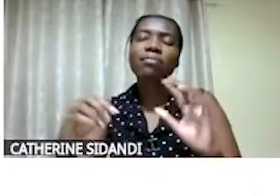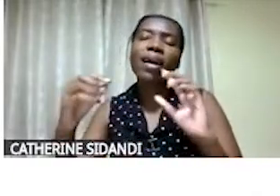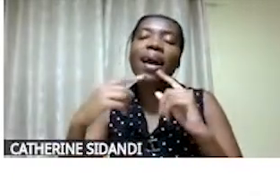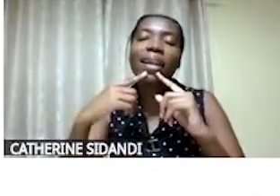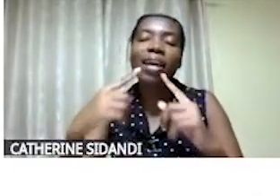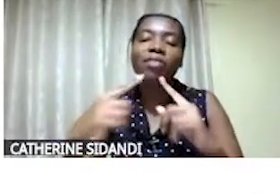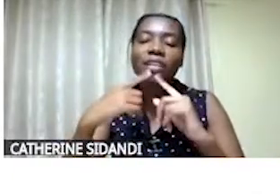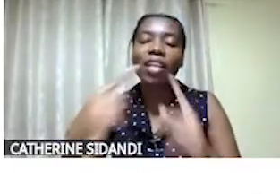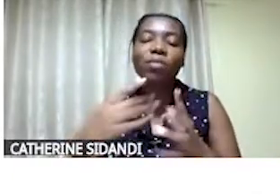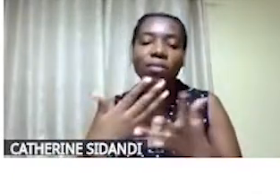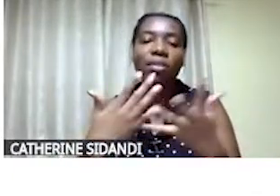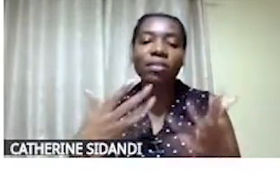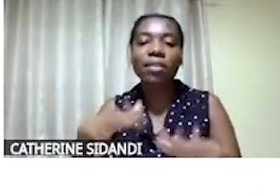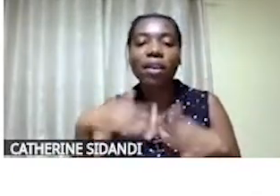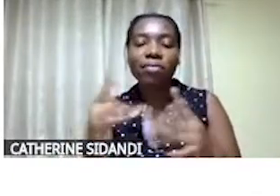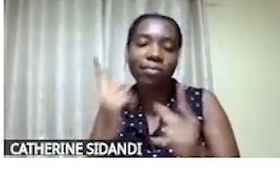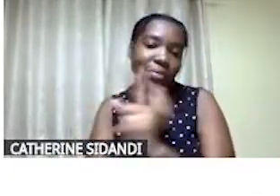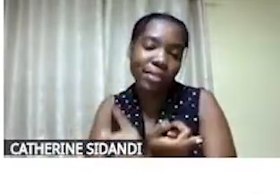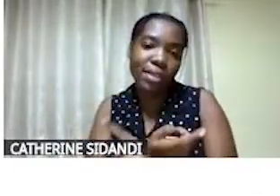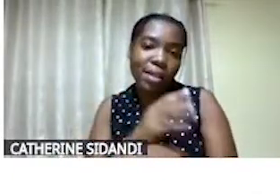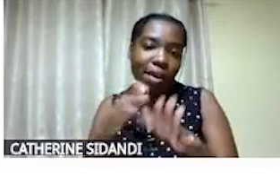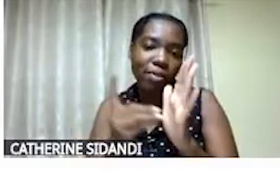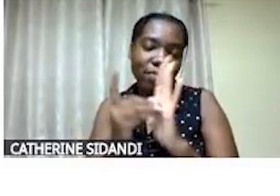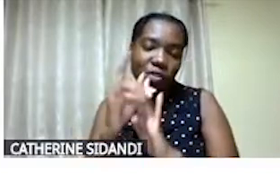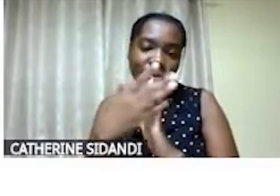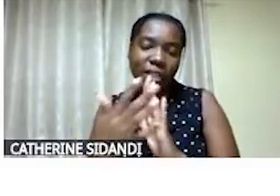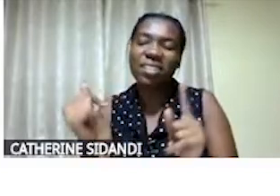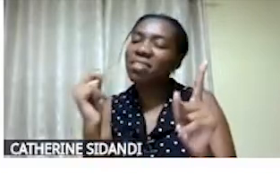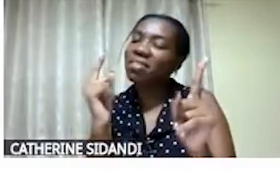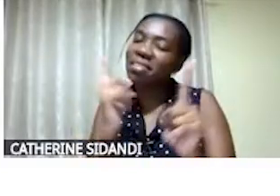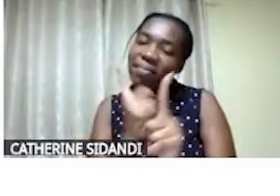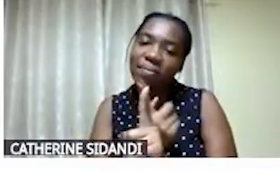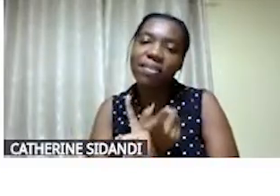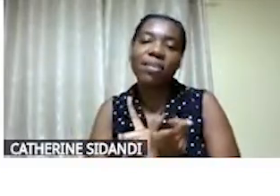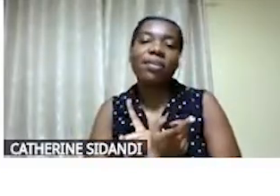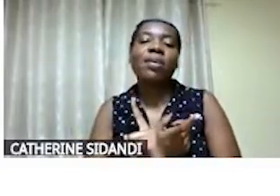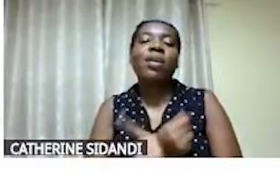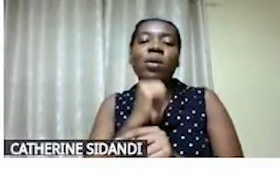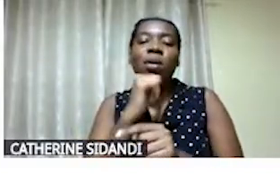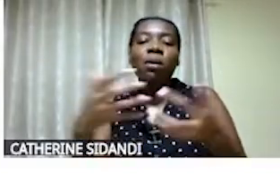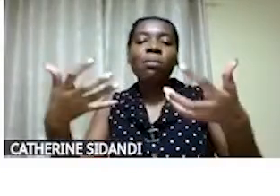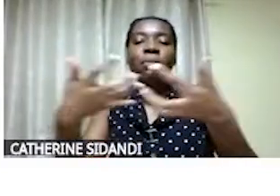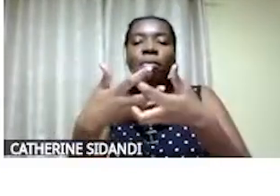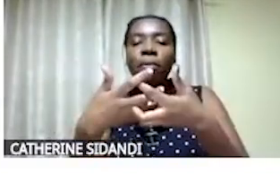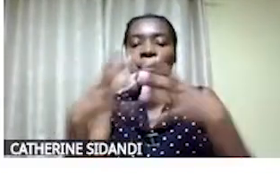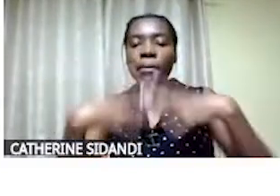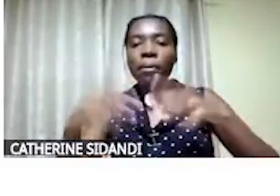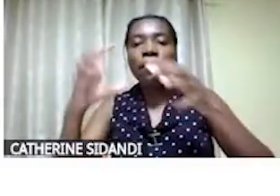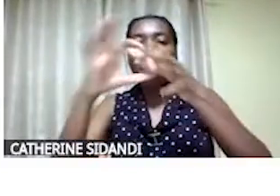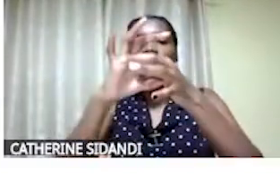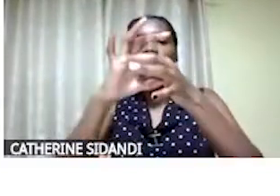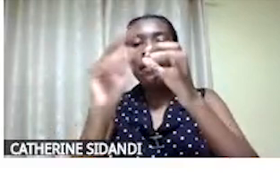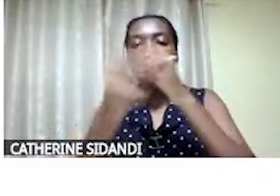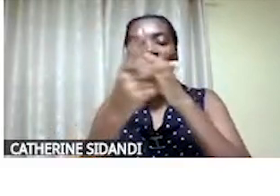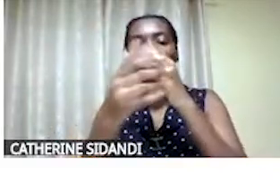the different strategies in their market will be totally different from the guys who are connecting Kenyan talent. Of course, perhaps there are